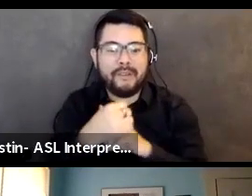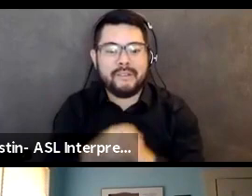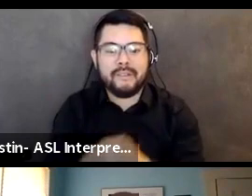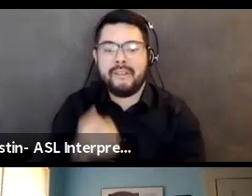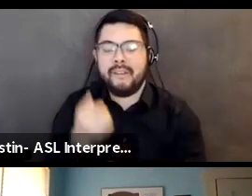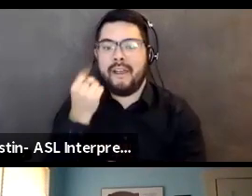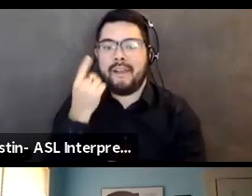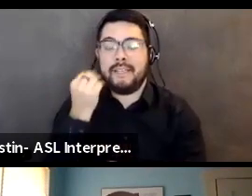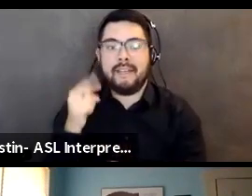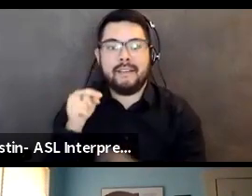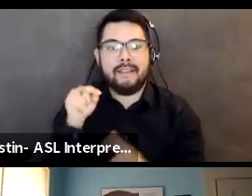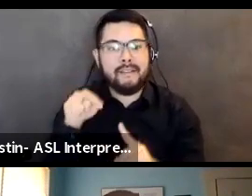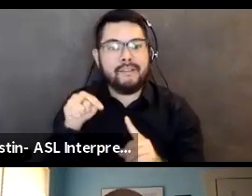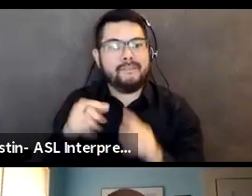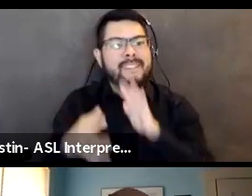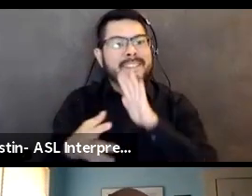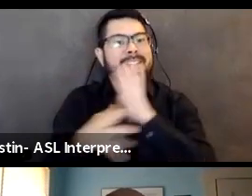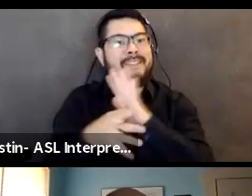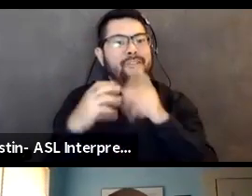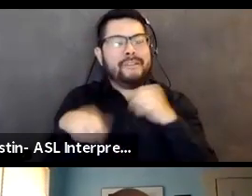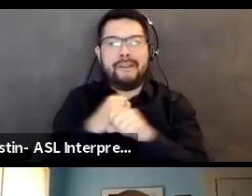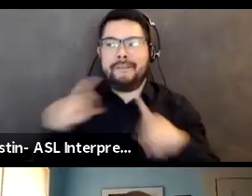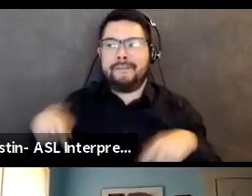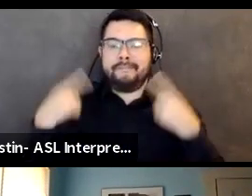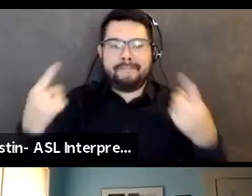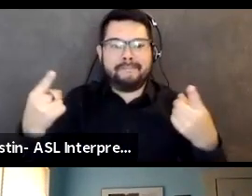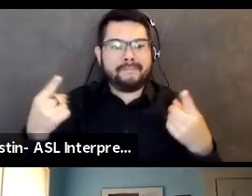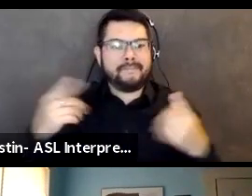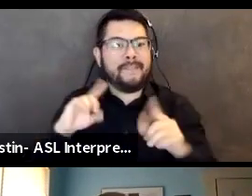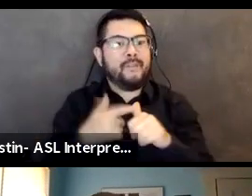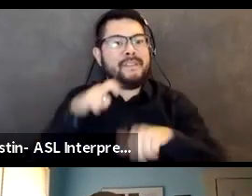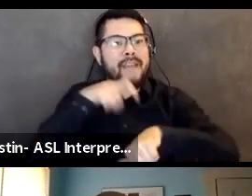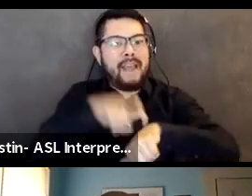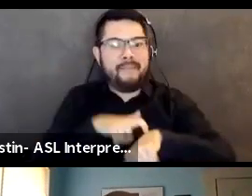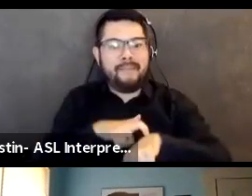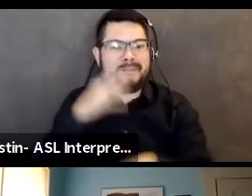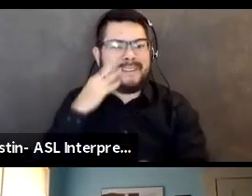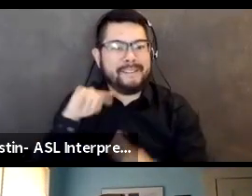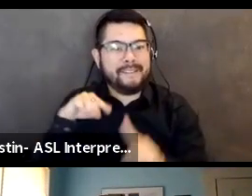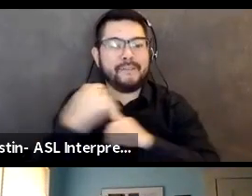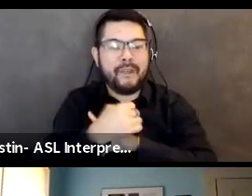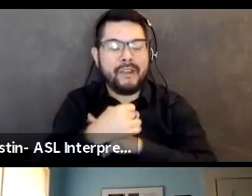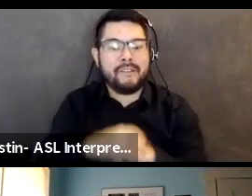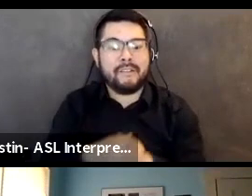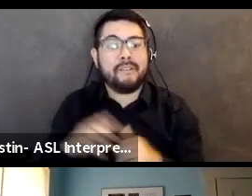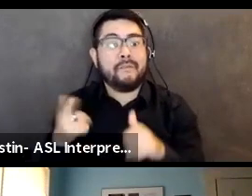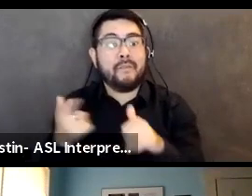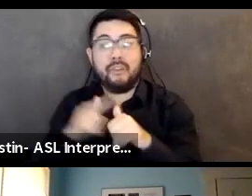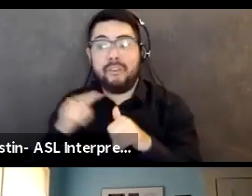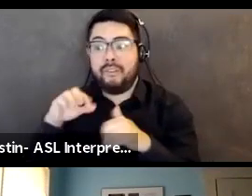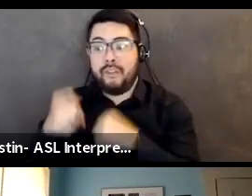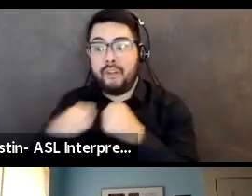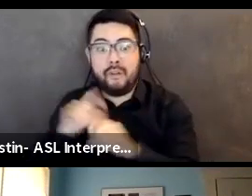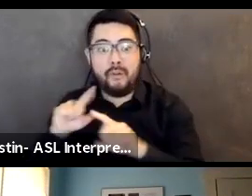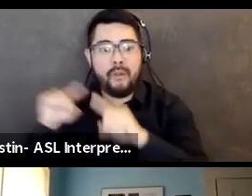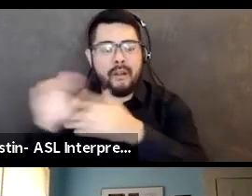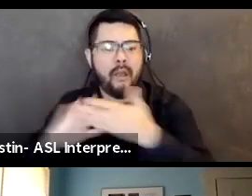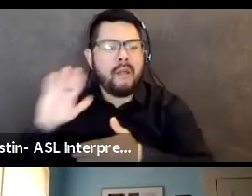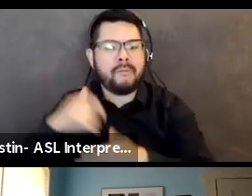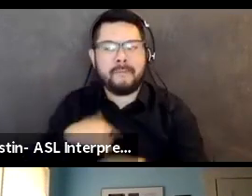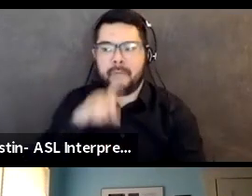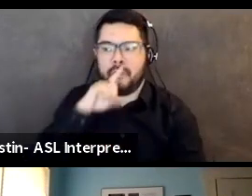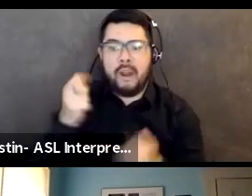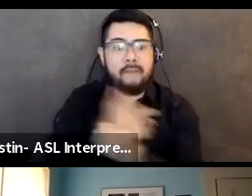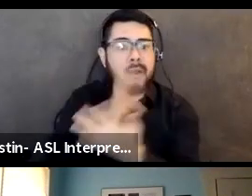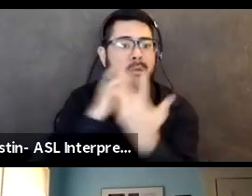unprecedented senior year it's going to be an unprecedented first year of college uh i'm confident you'll do great and thank you